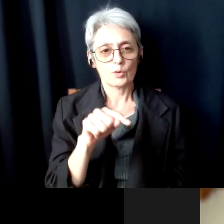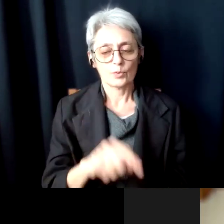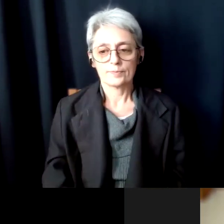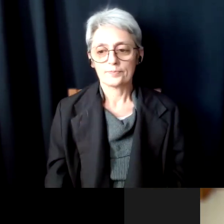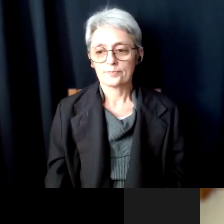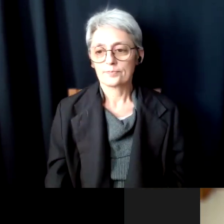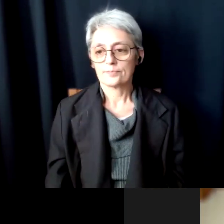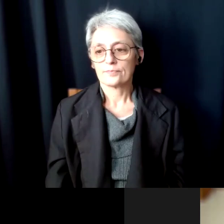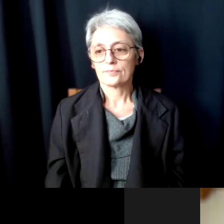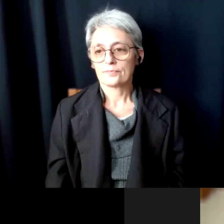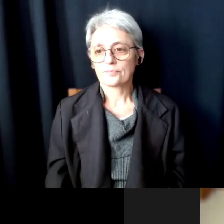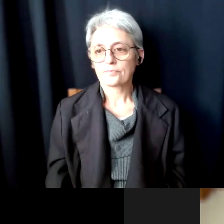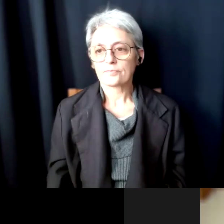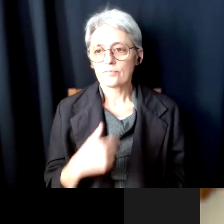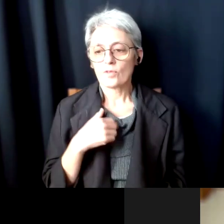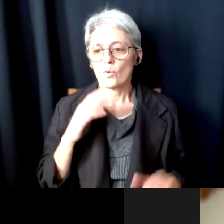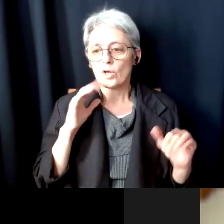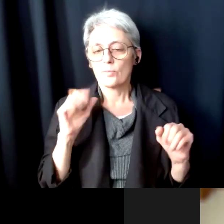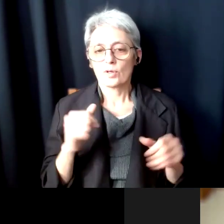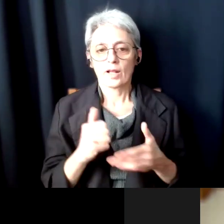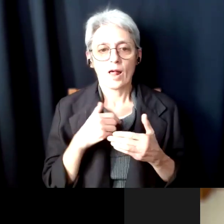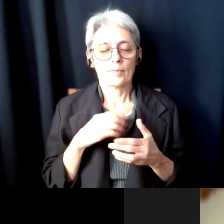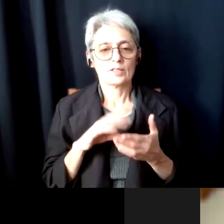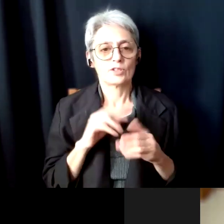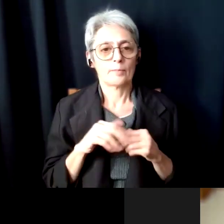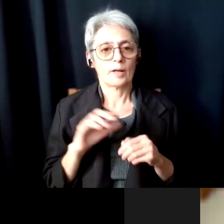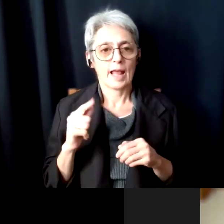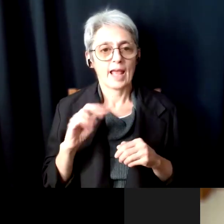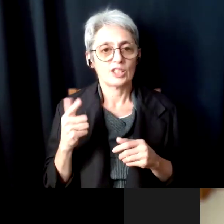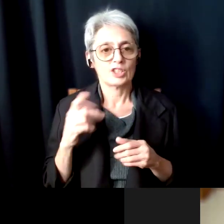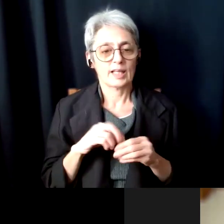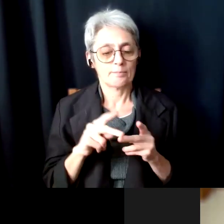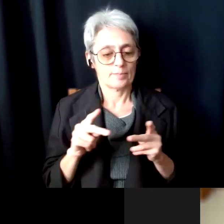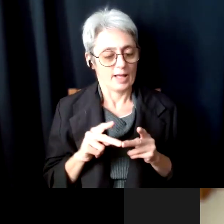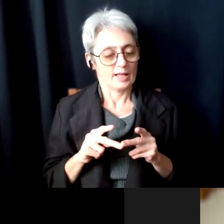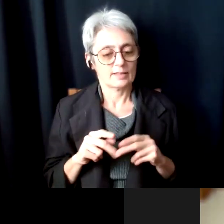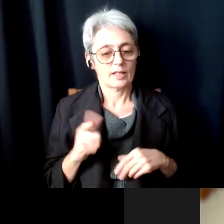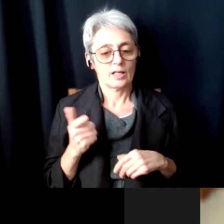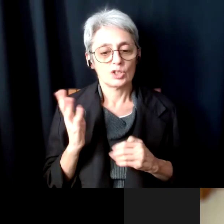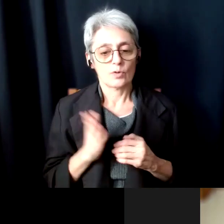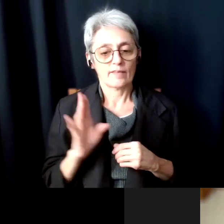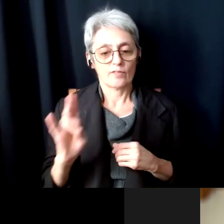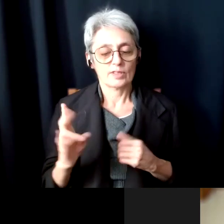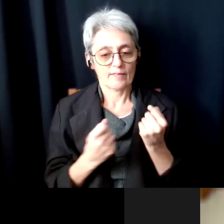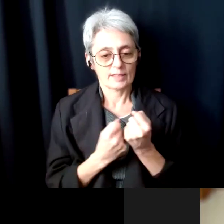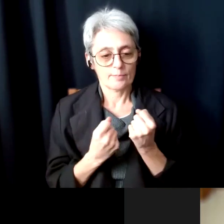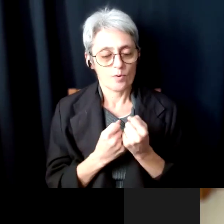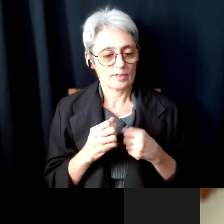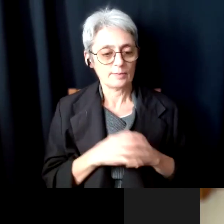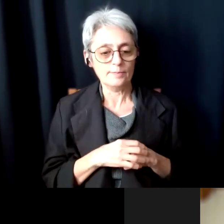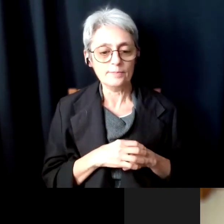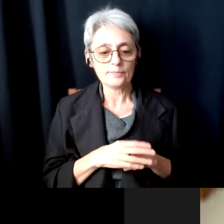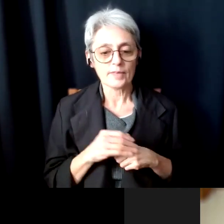we hope you can help us learn about aging in place, about 24/7 supports, and that applied